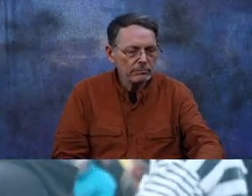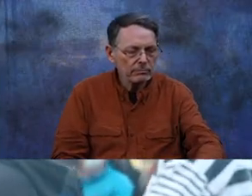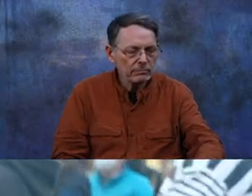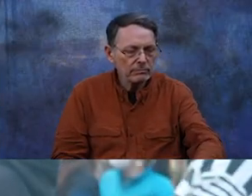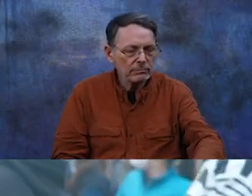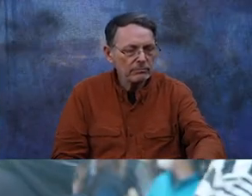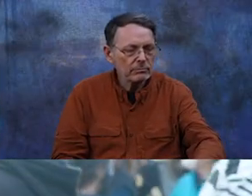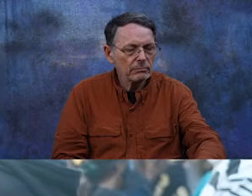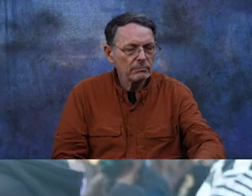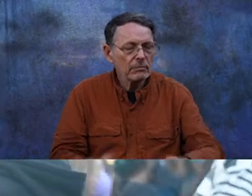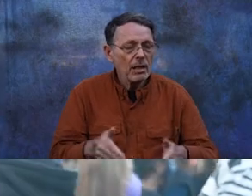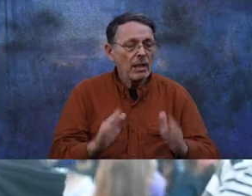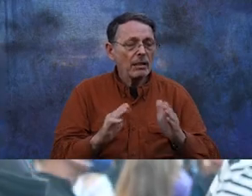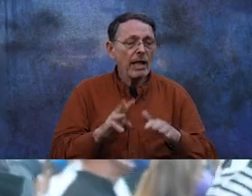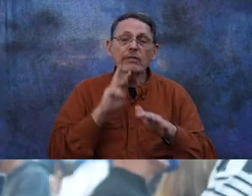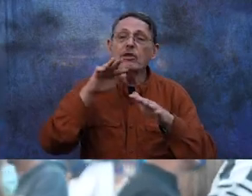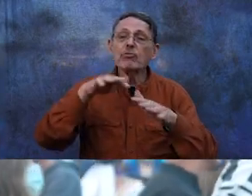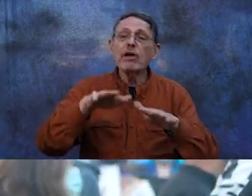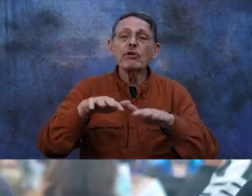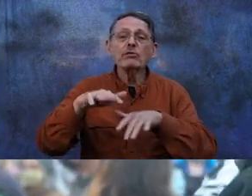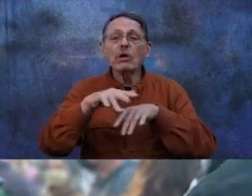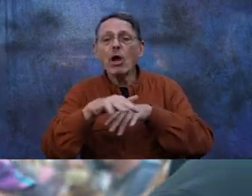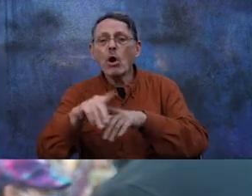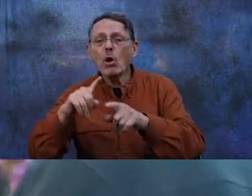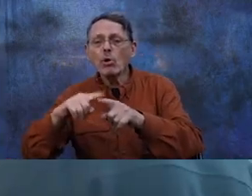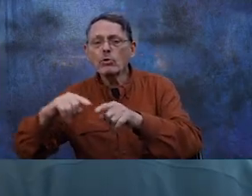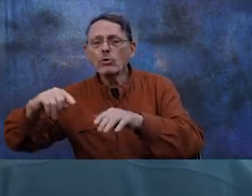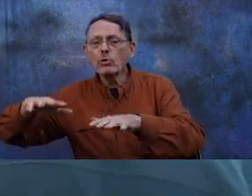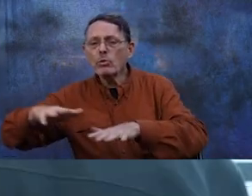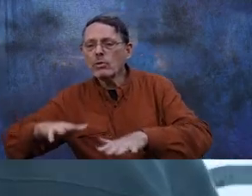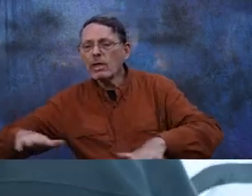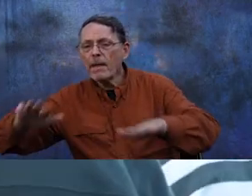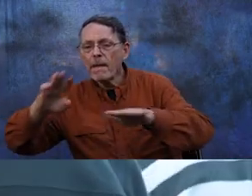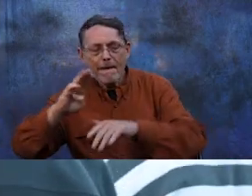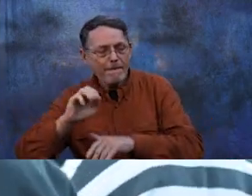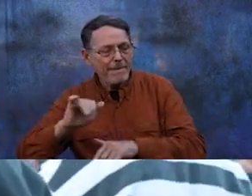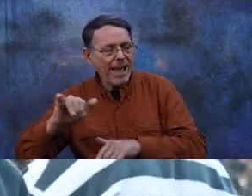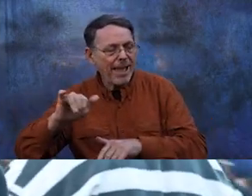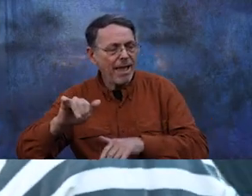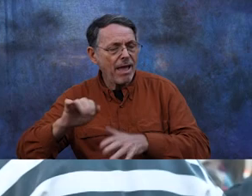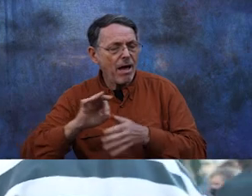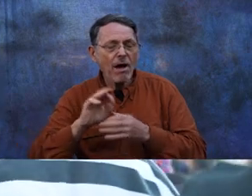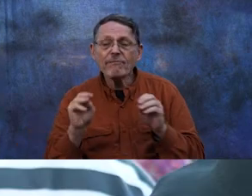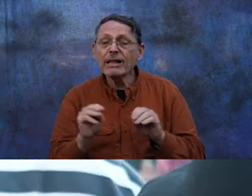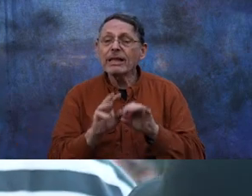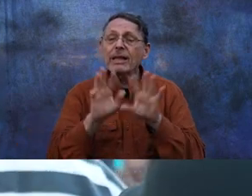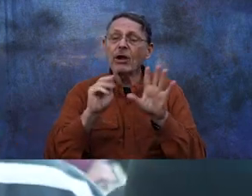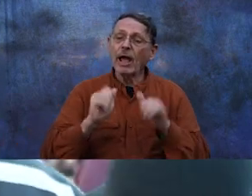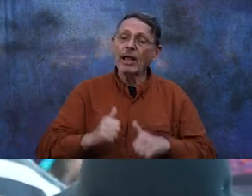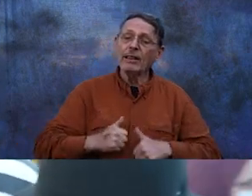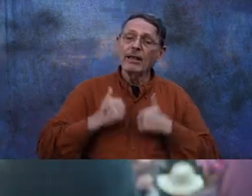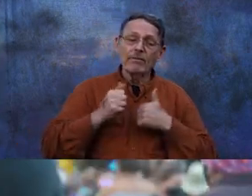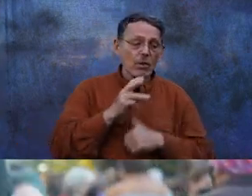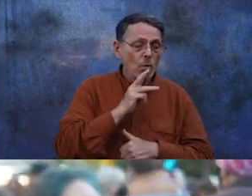Let the rivers flow into a bay of clear and